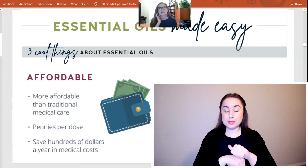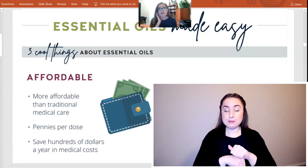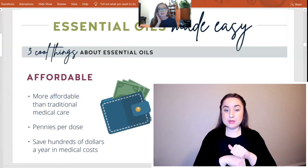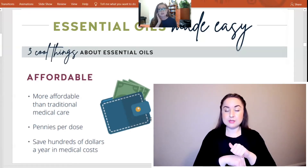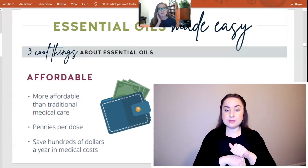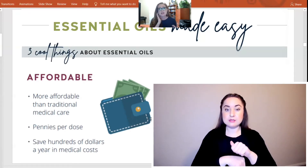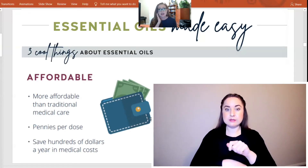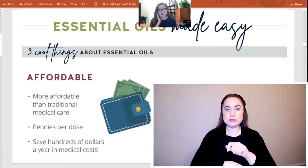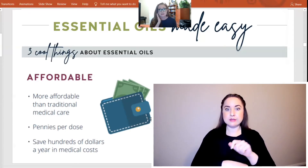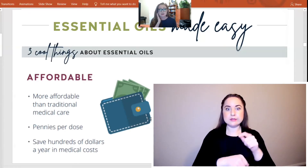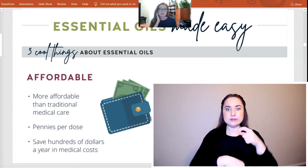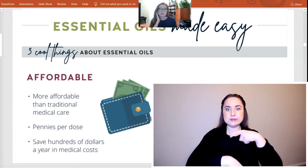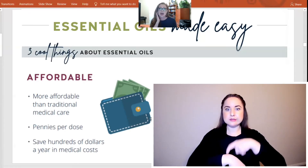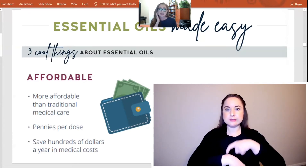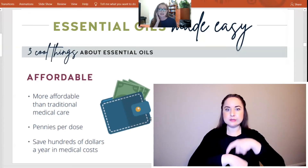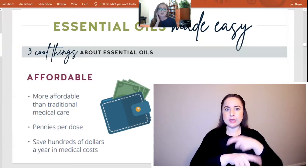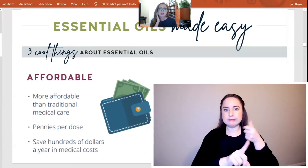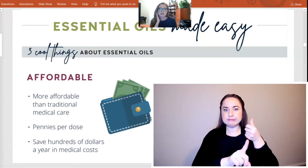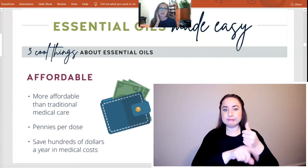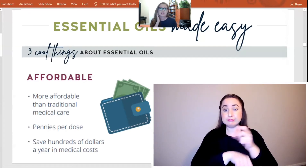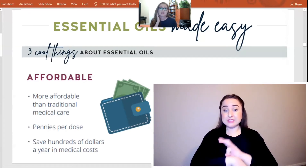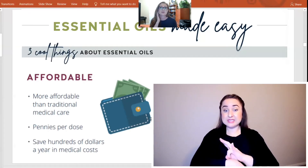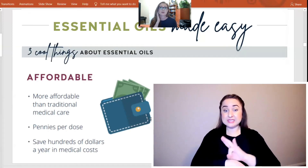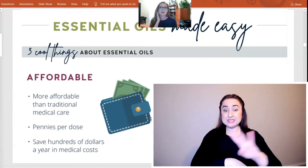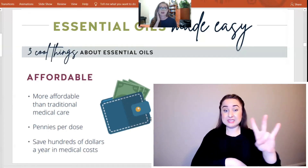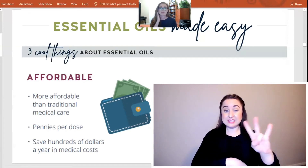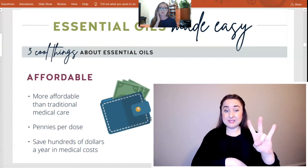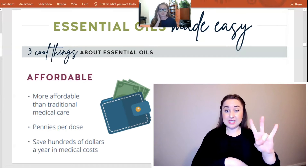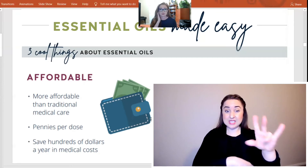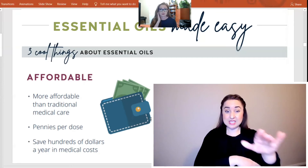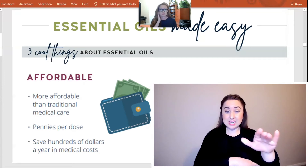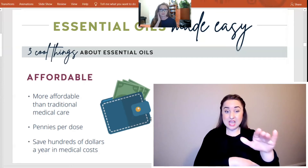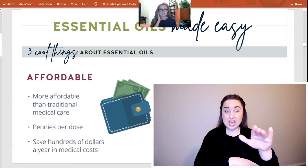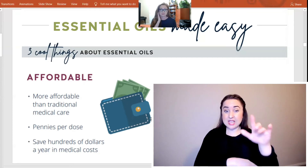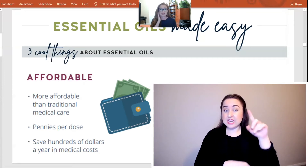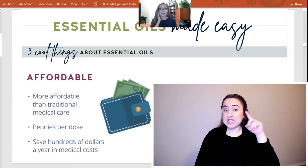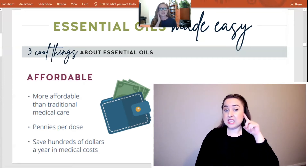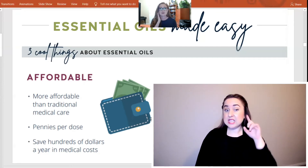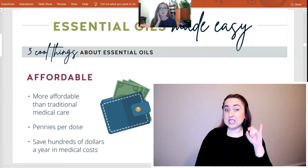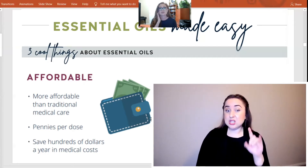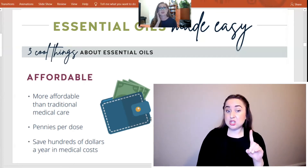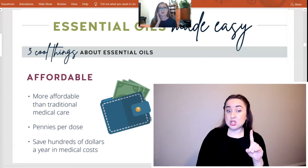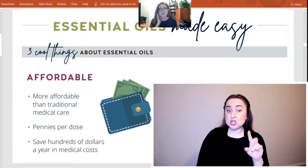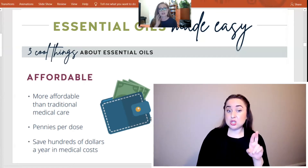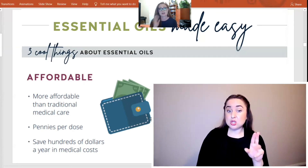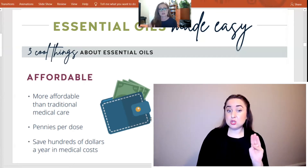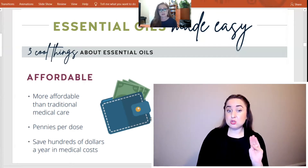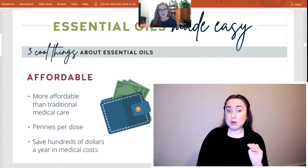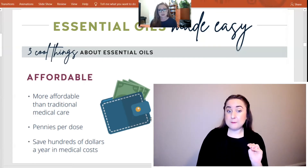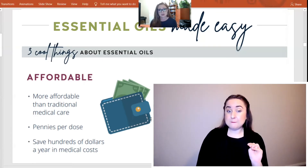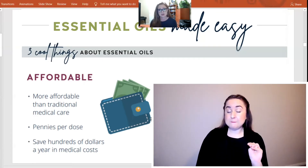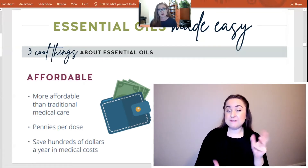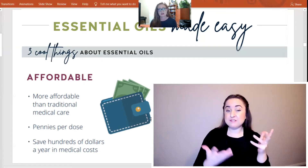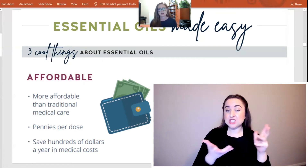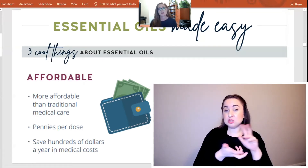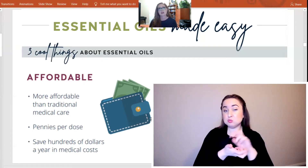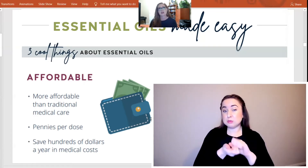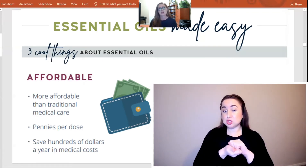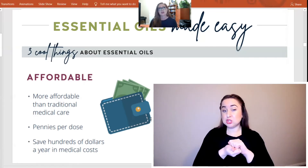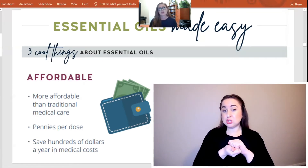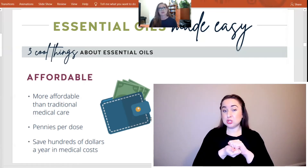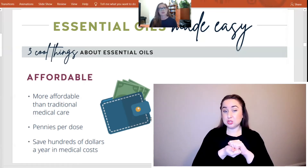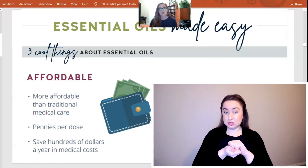by 7 PM that evening, my eardrum had ruptured. That's how severe my ear infections are.